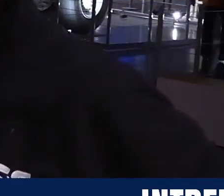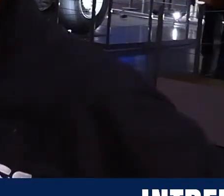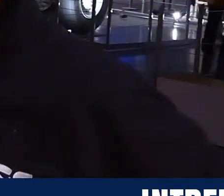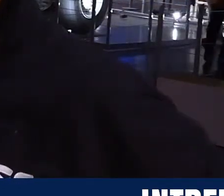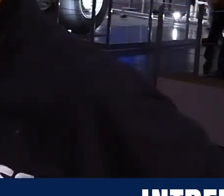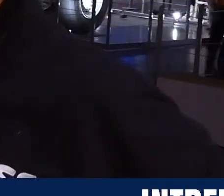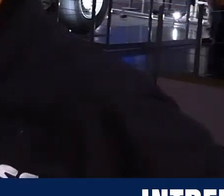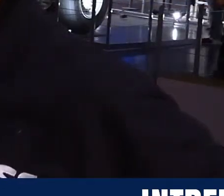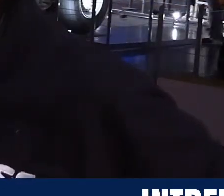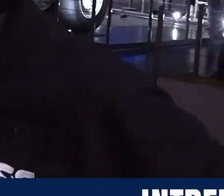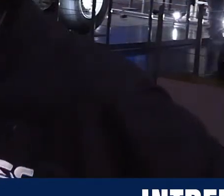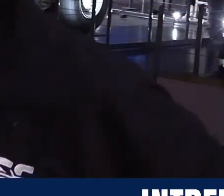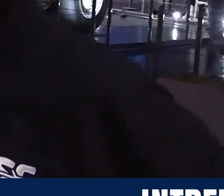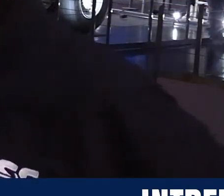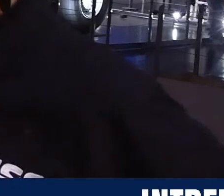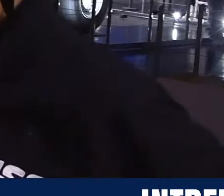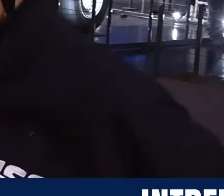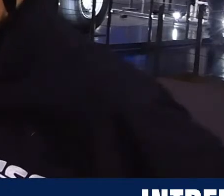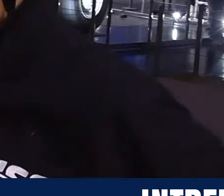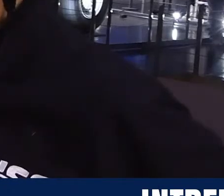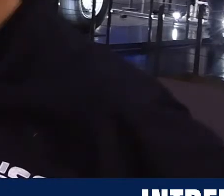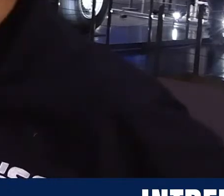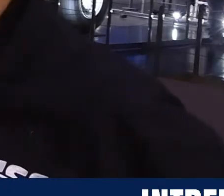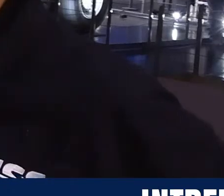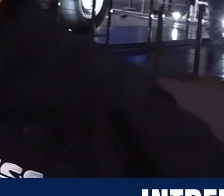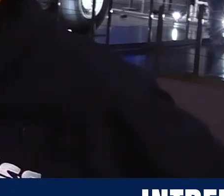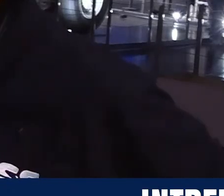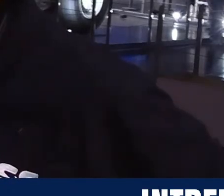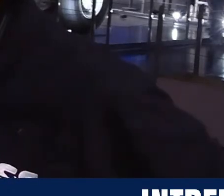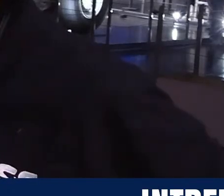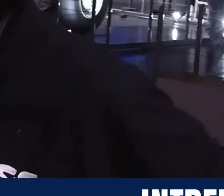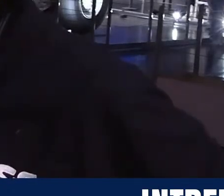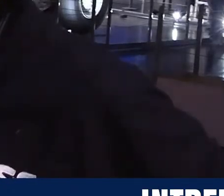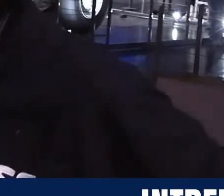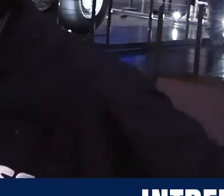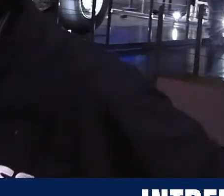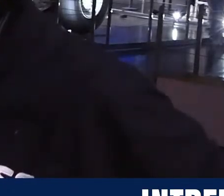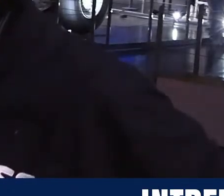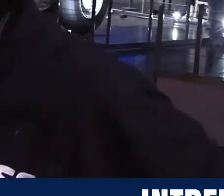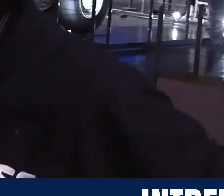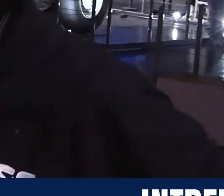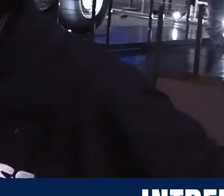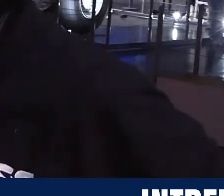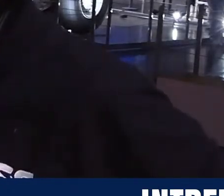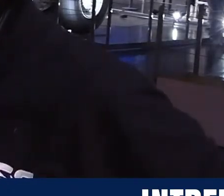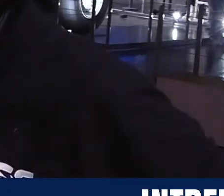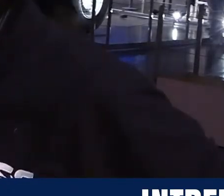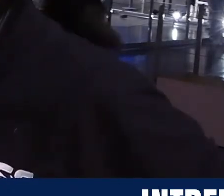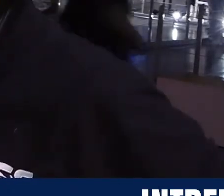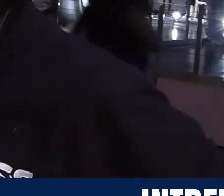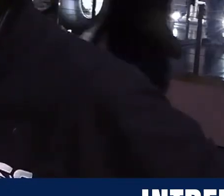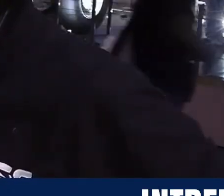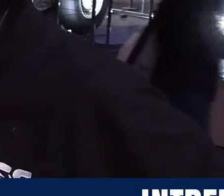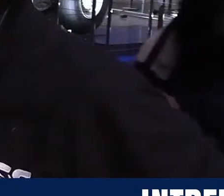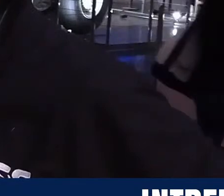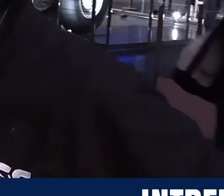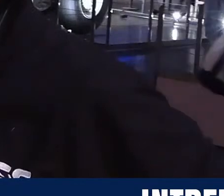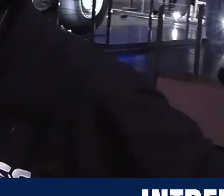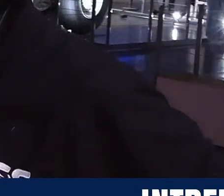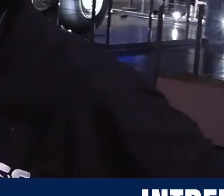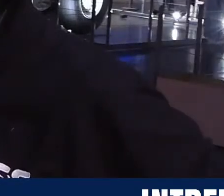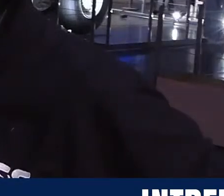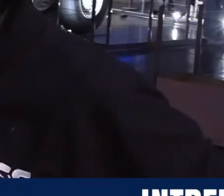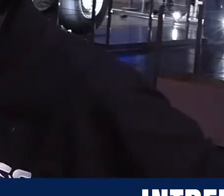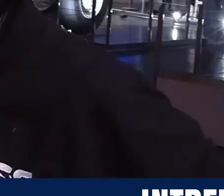August, I guess. In August, or nice. September, whatever. So, yeah, but Astronomy Nights, you know, always fun, always a blast here. We've got so many cool things. I mentioned earlier, we've